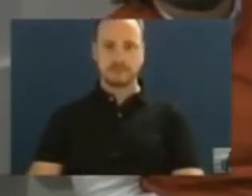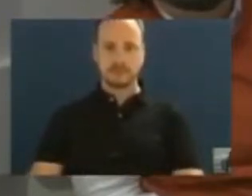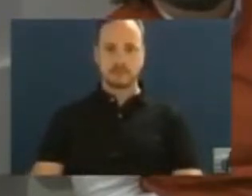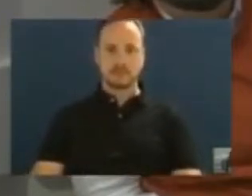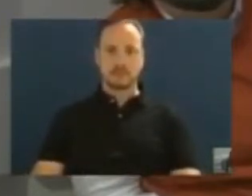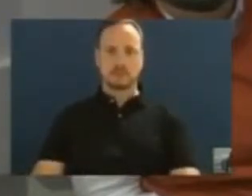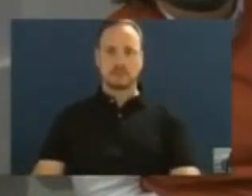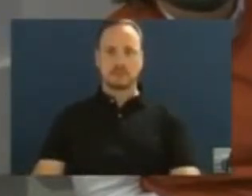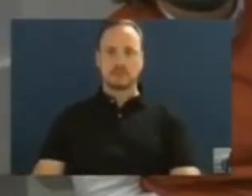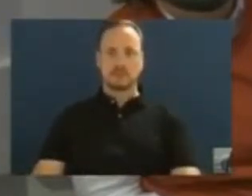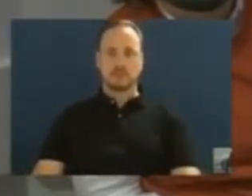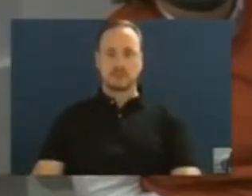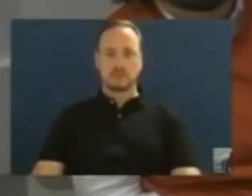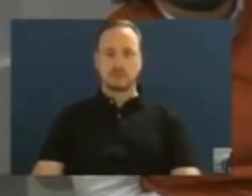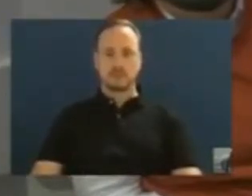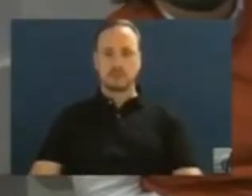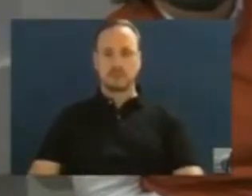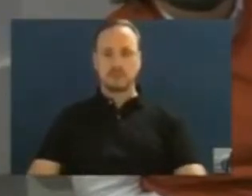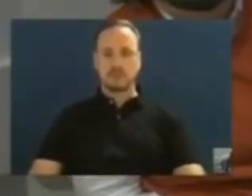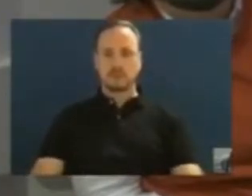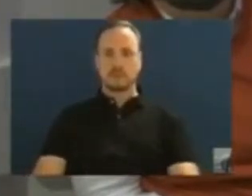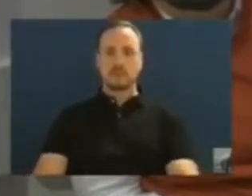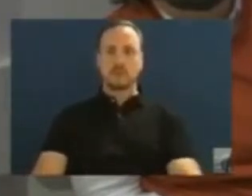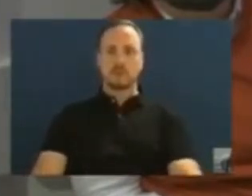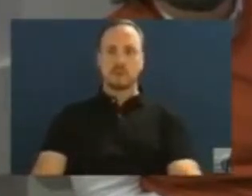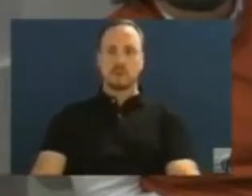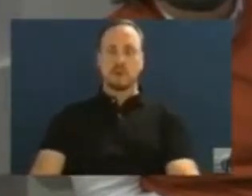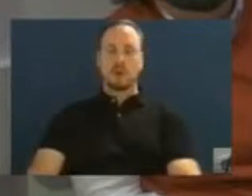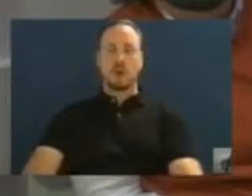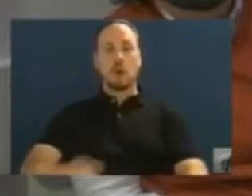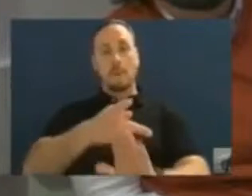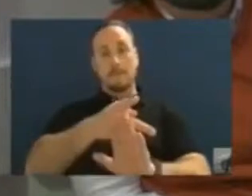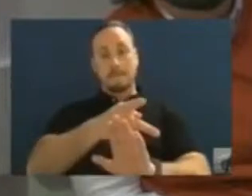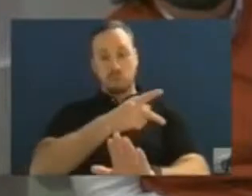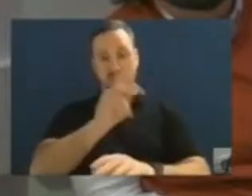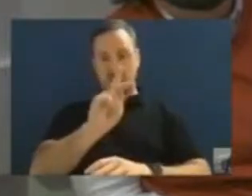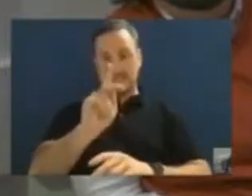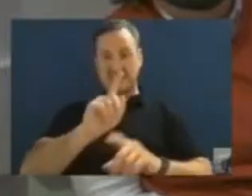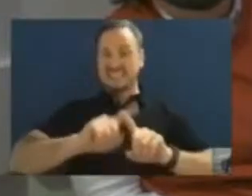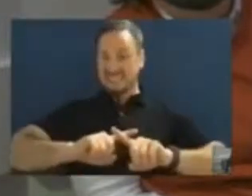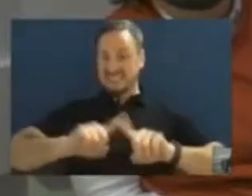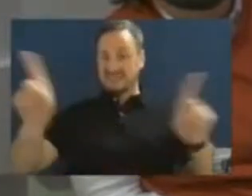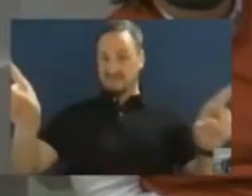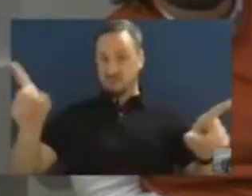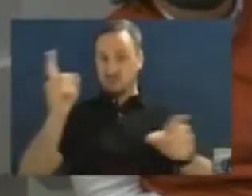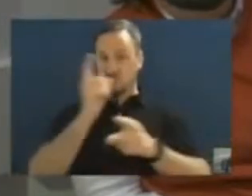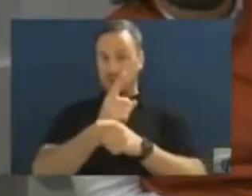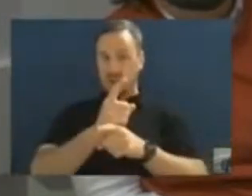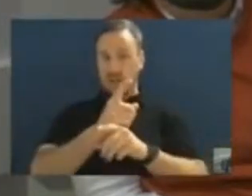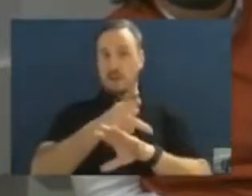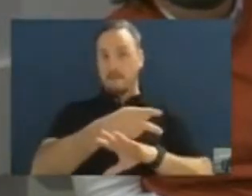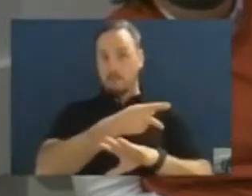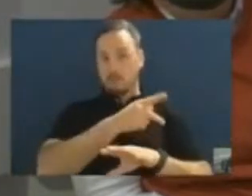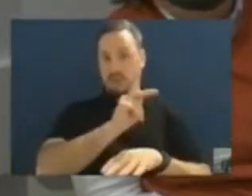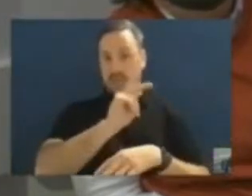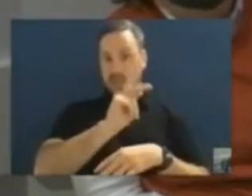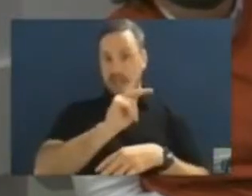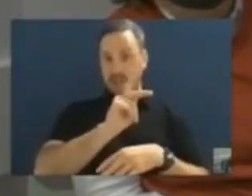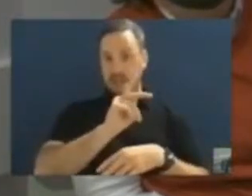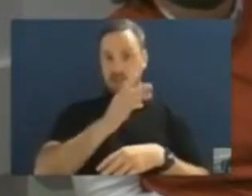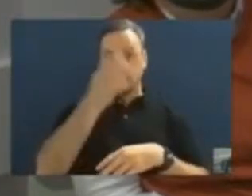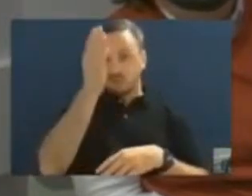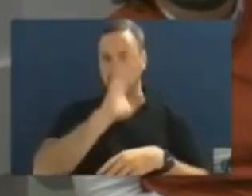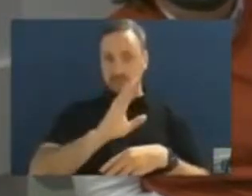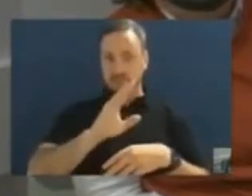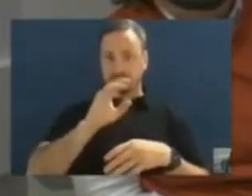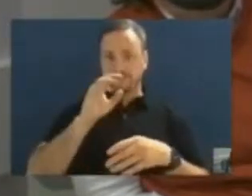different ballgame. So when parents come back, when they bring their kids back to school, pre-K was never in, because of